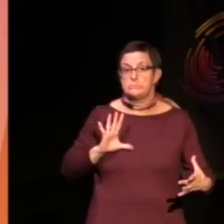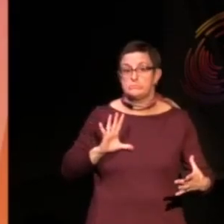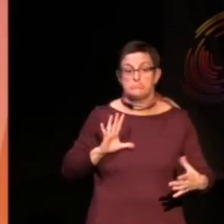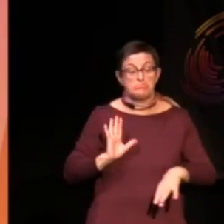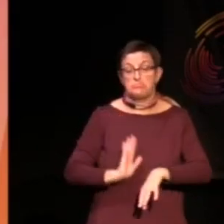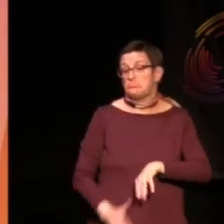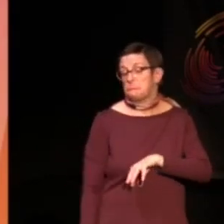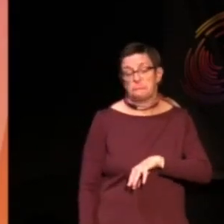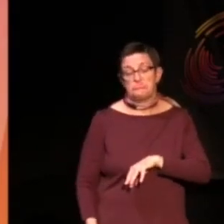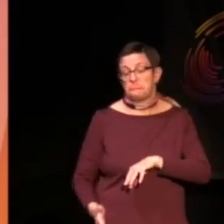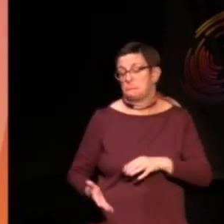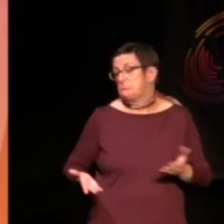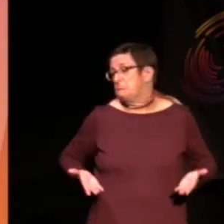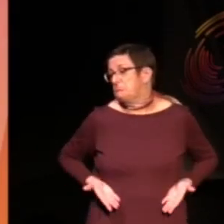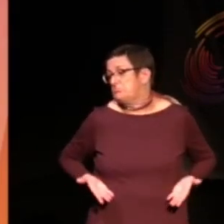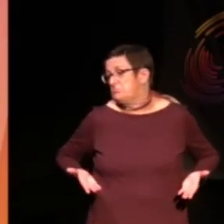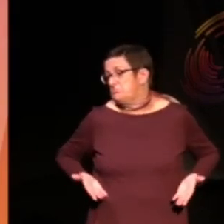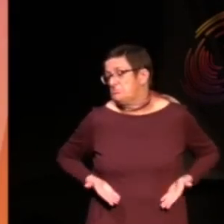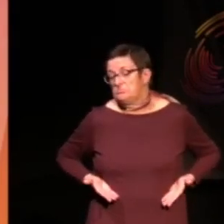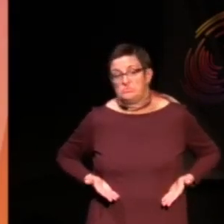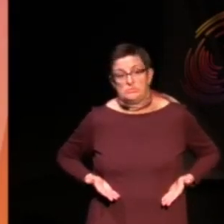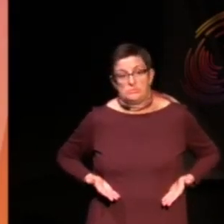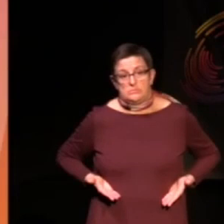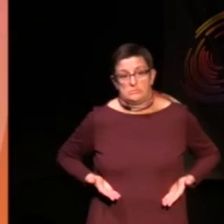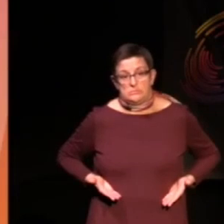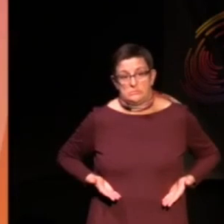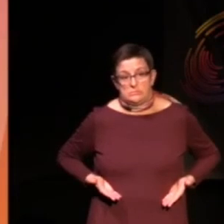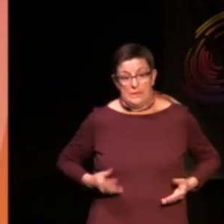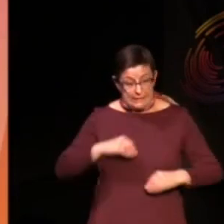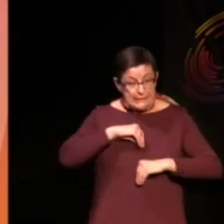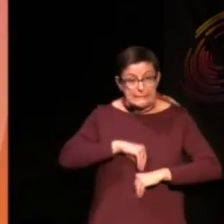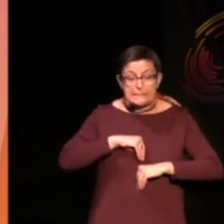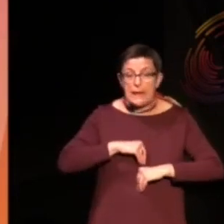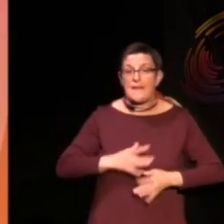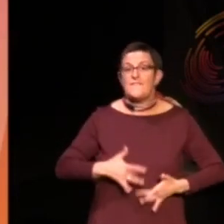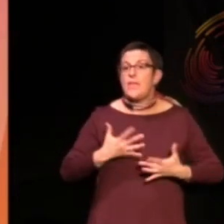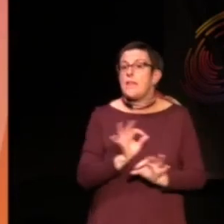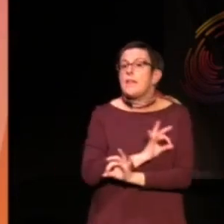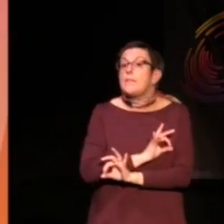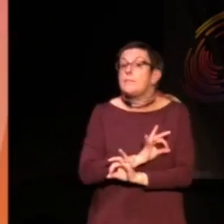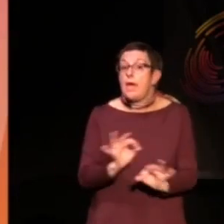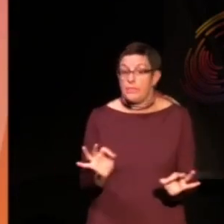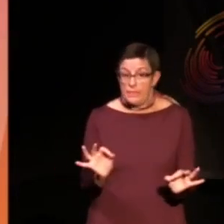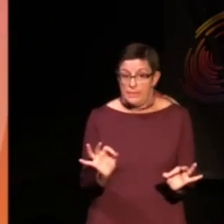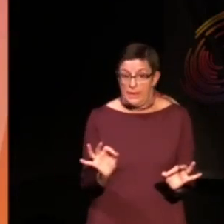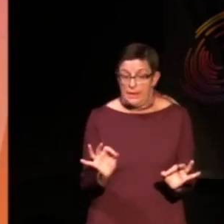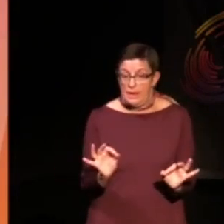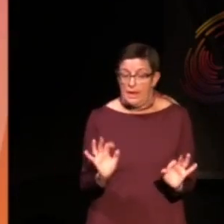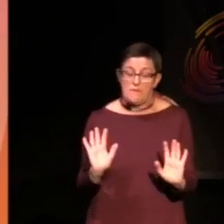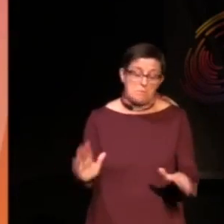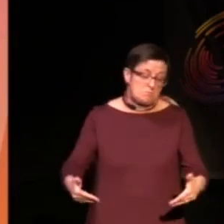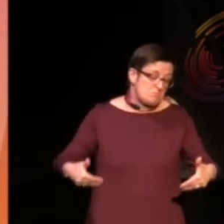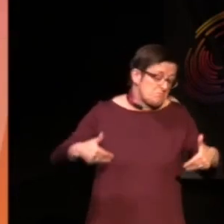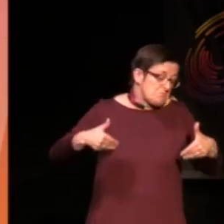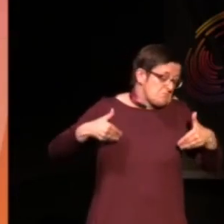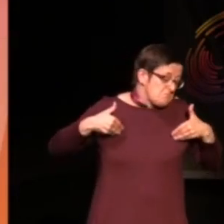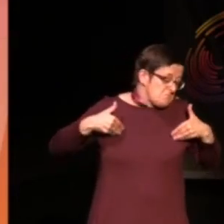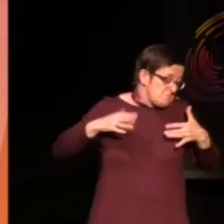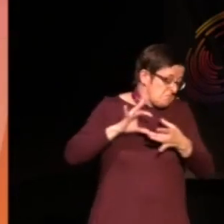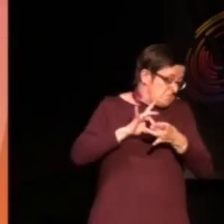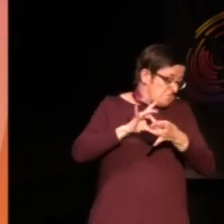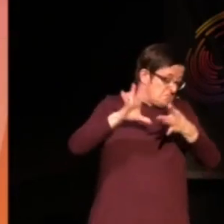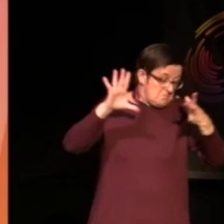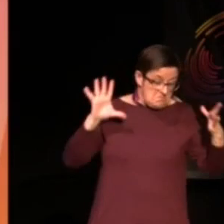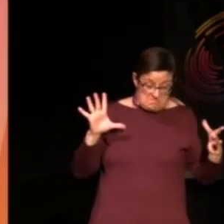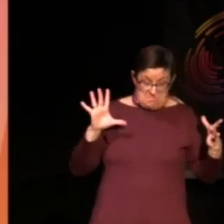indifferent, desensitized, numb inside, when apathy descends and we stop connecting,